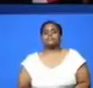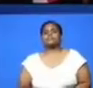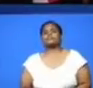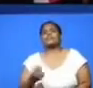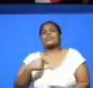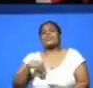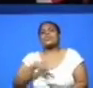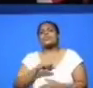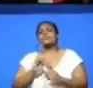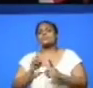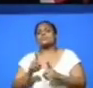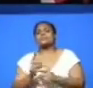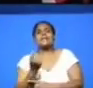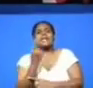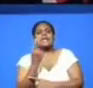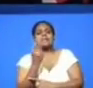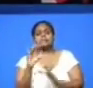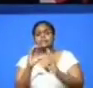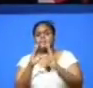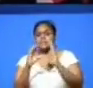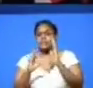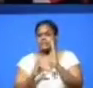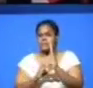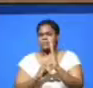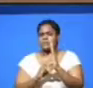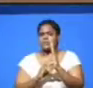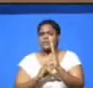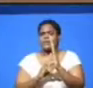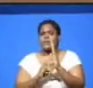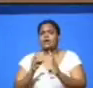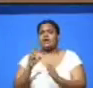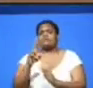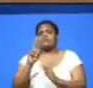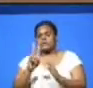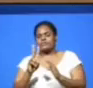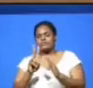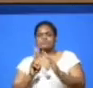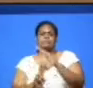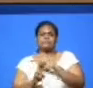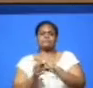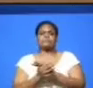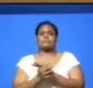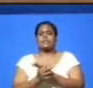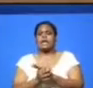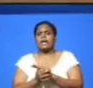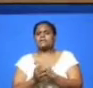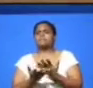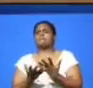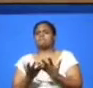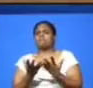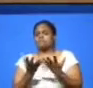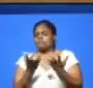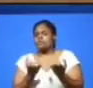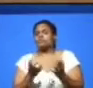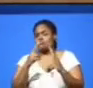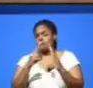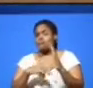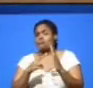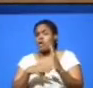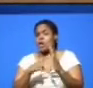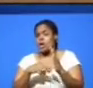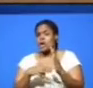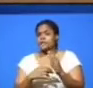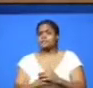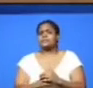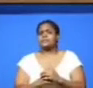We go to the 11th chapter of Revelation. And I'd love to hear you read with me,